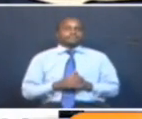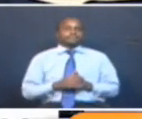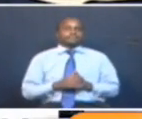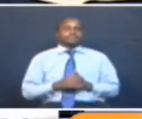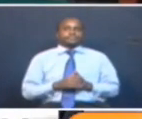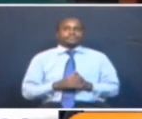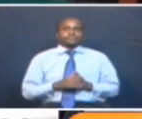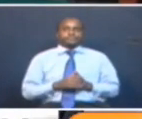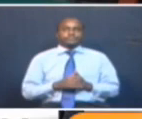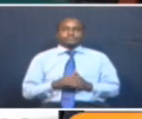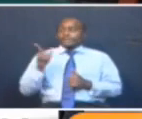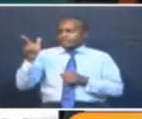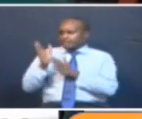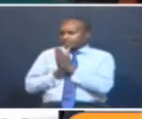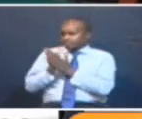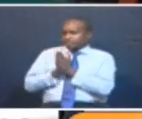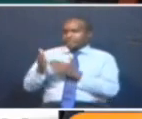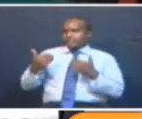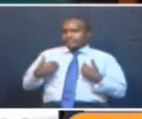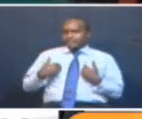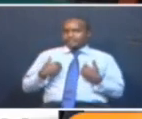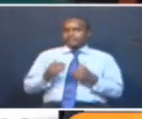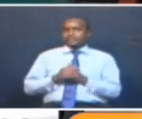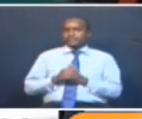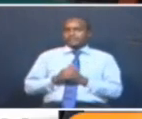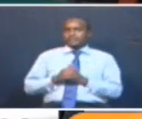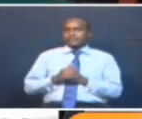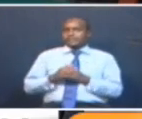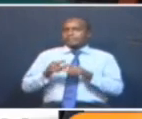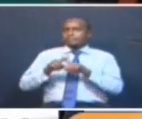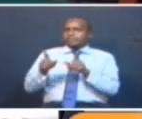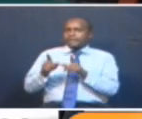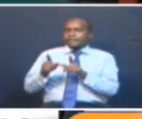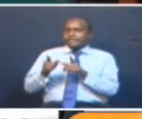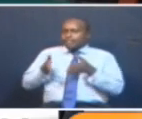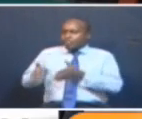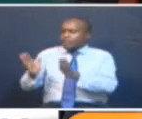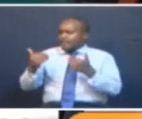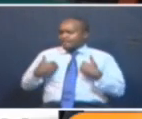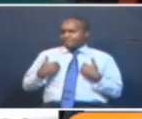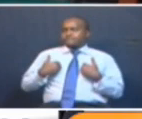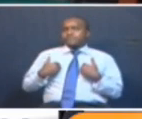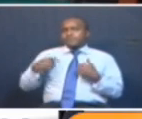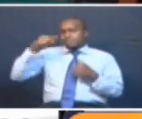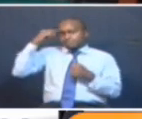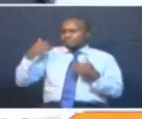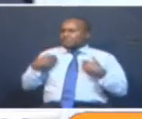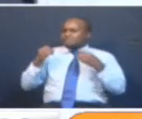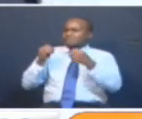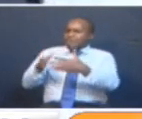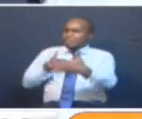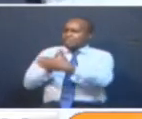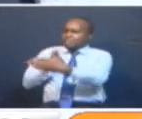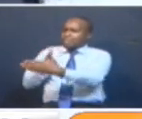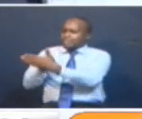Yeah. He has the will, right? You can see he has the will. Yeah. But does he have the way? Because there's so many distractions, let's face